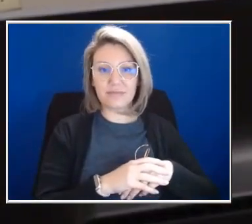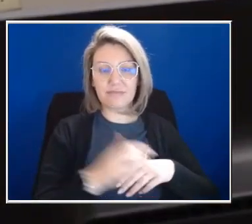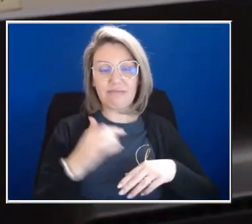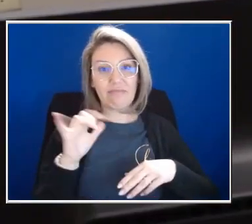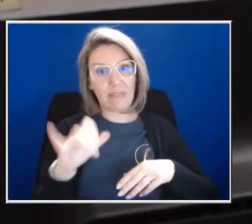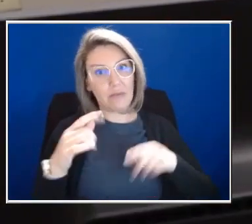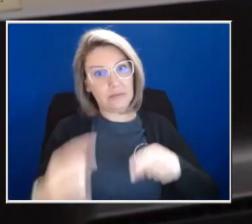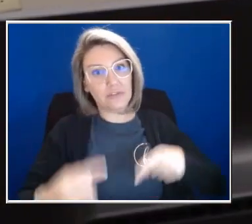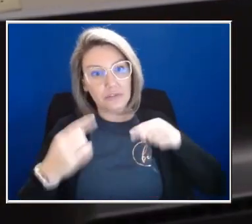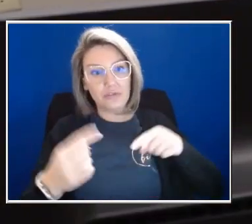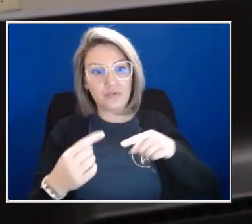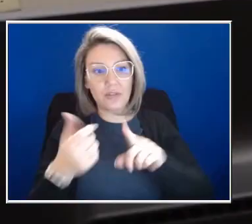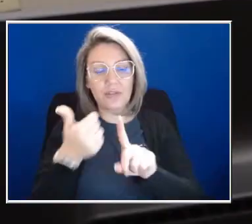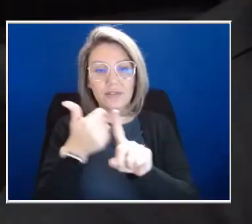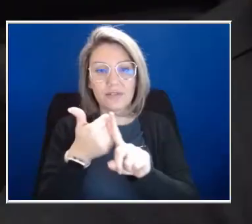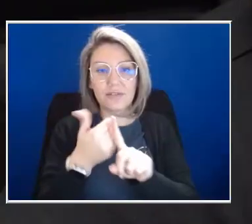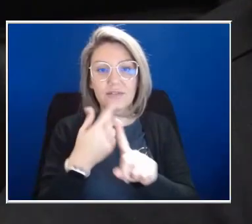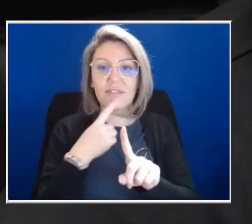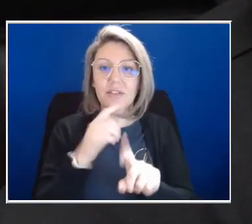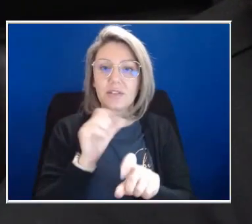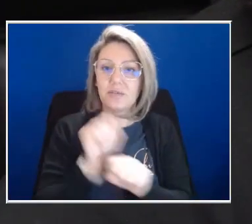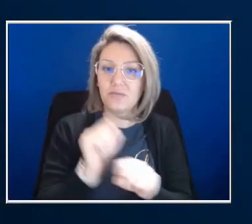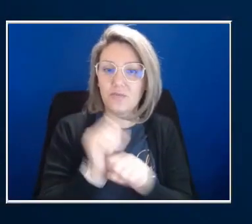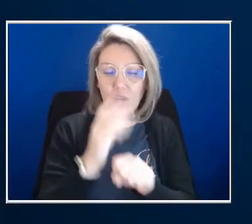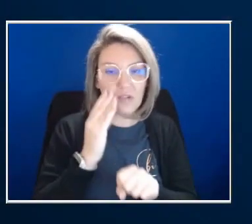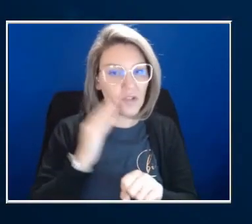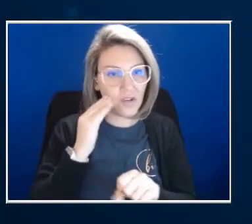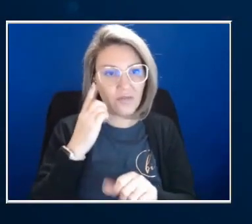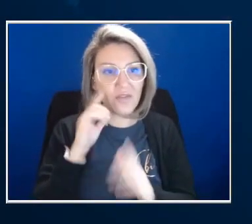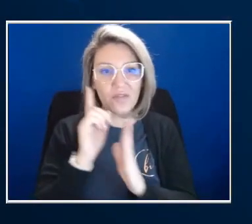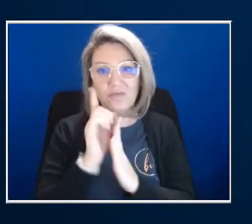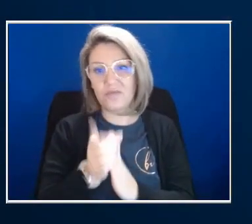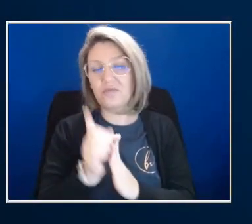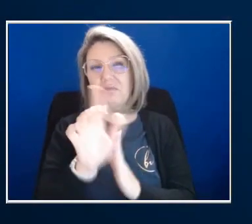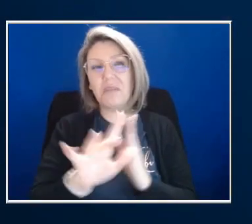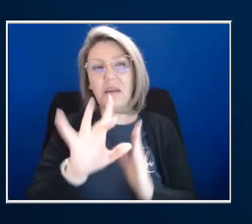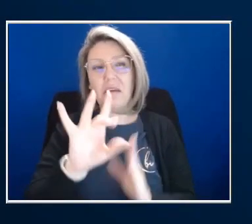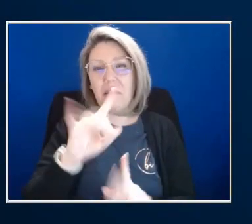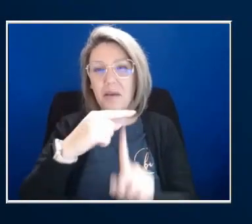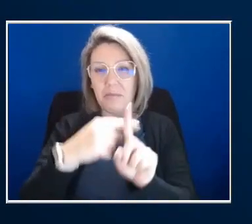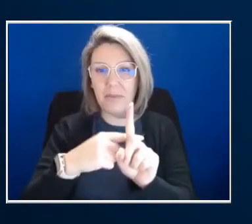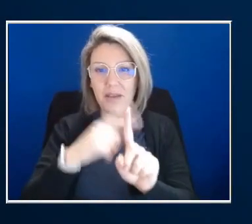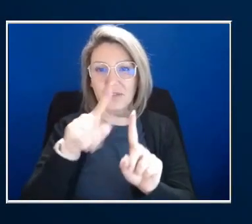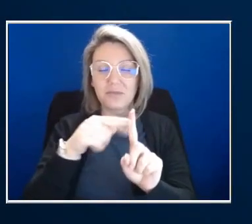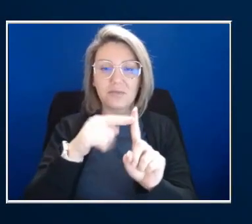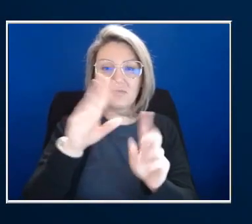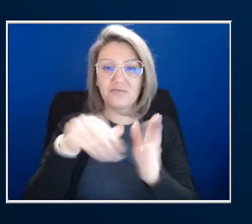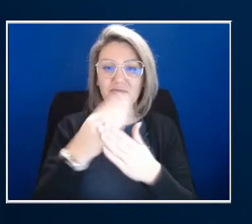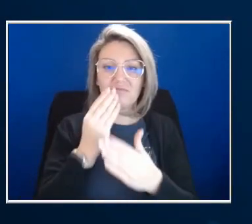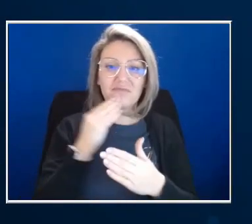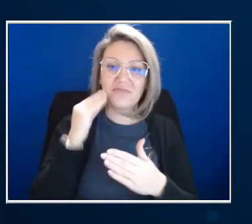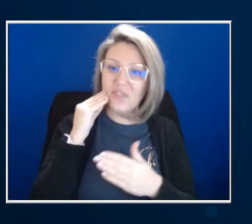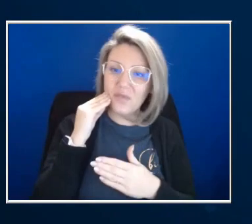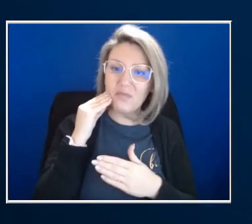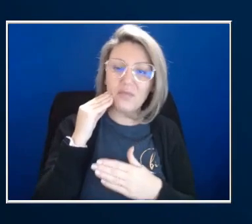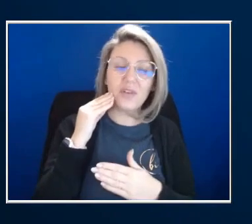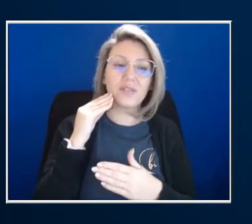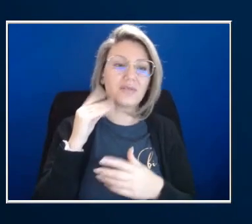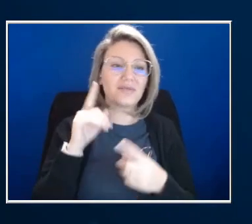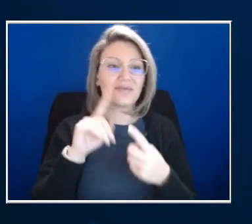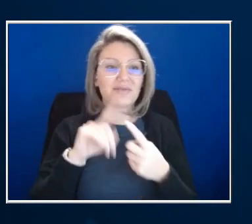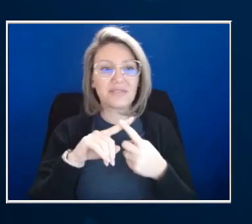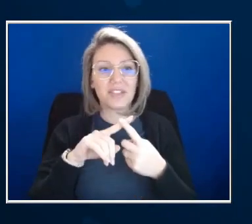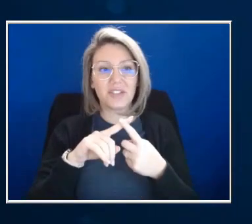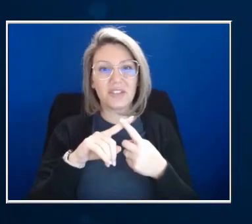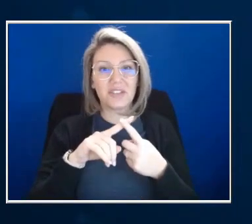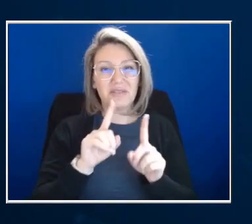itself. So I had to work at home for a while, for about 8 months when I first got home, to kind of be secluded away